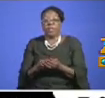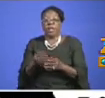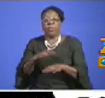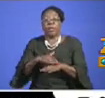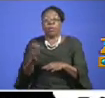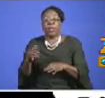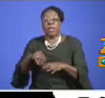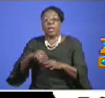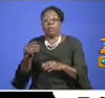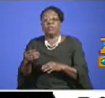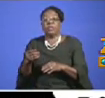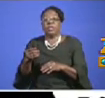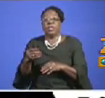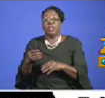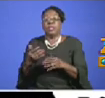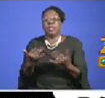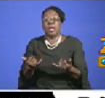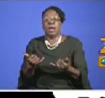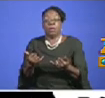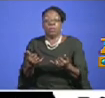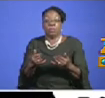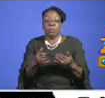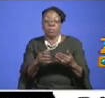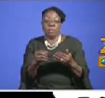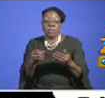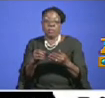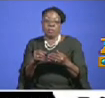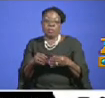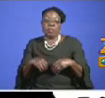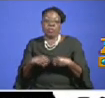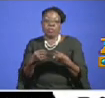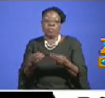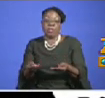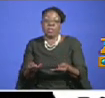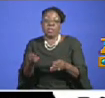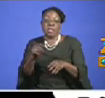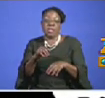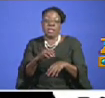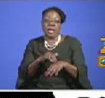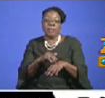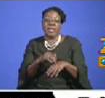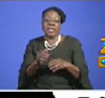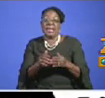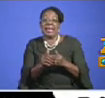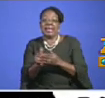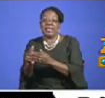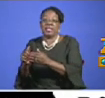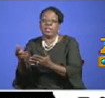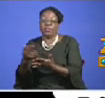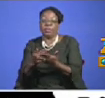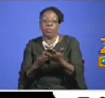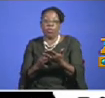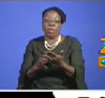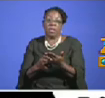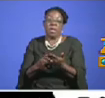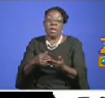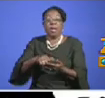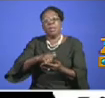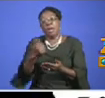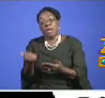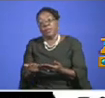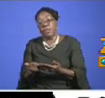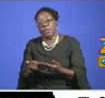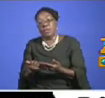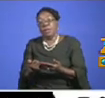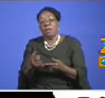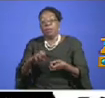the union's present leadership for failing to submit timely audit reports, among what he says have been a myriad of other failures. Burrows